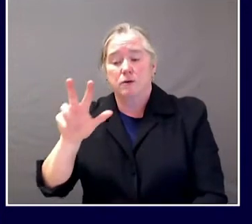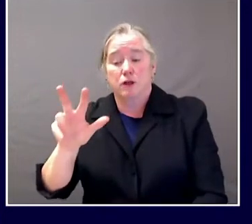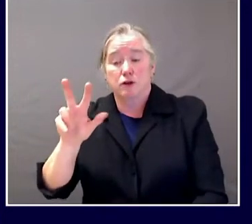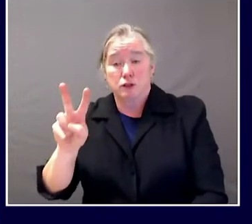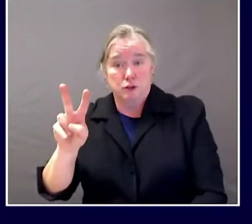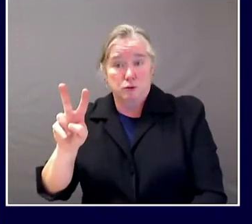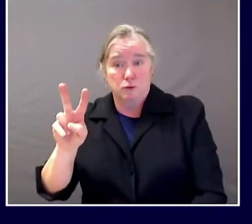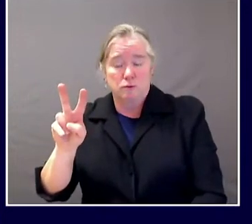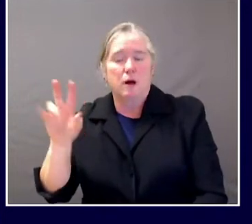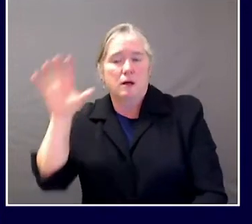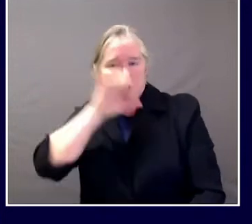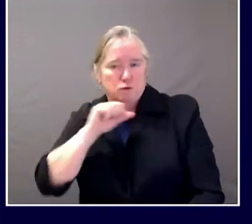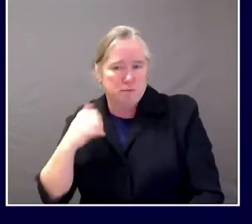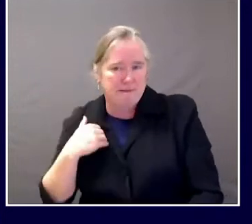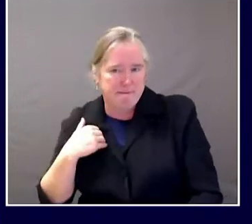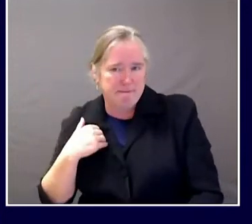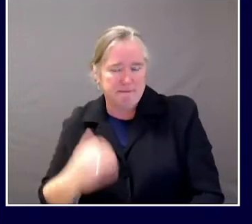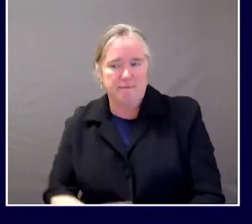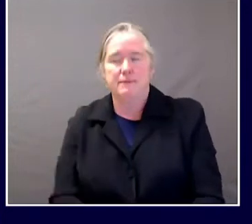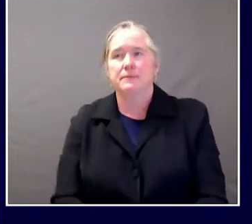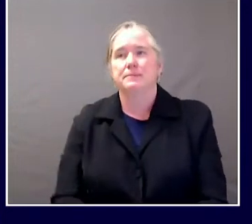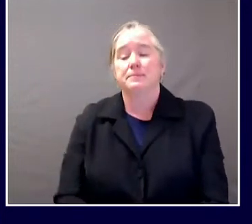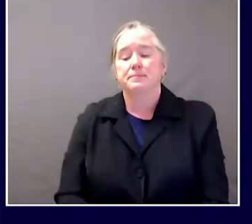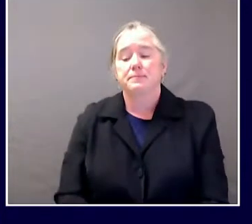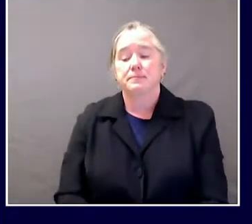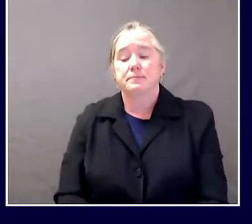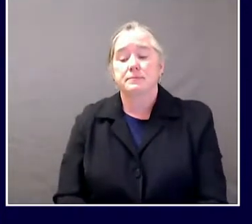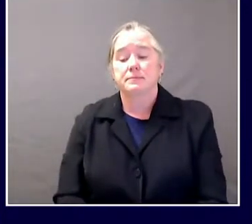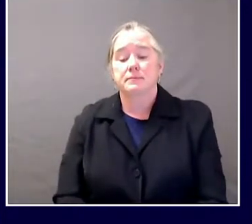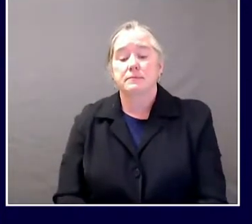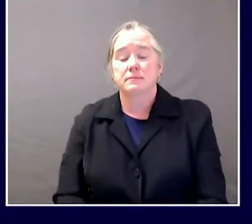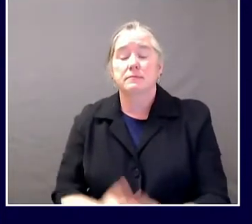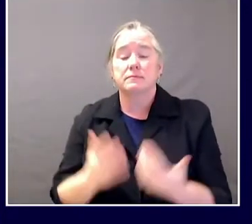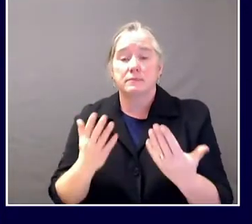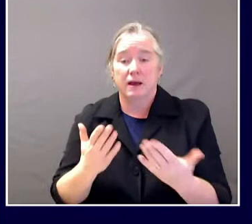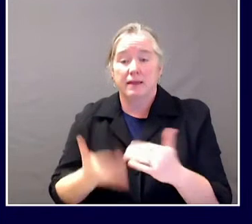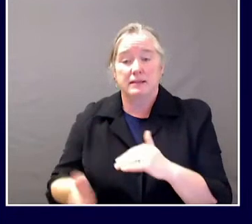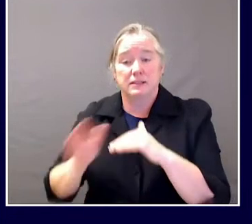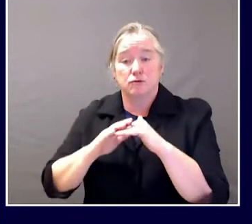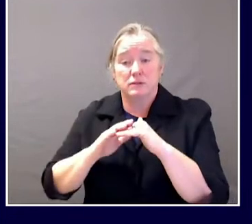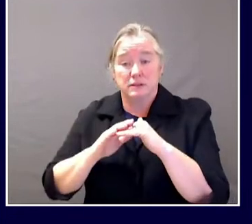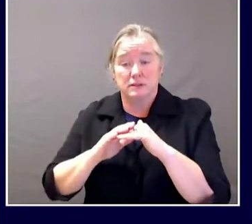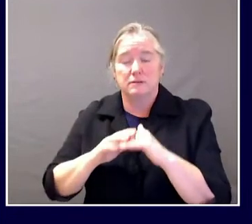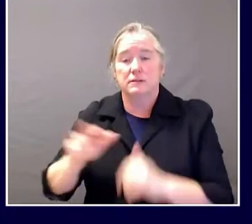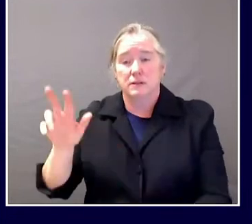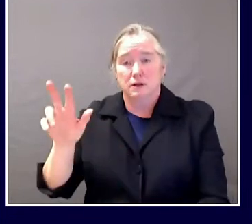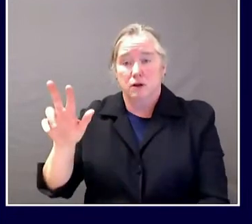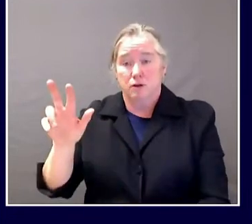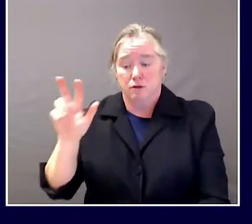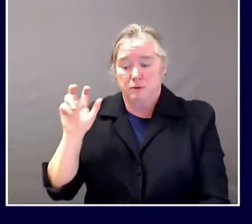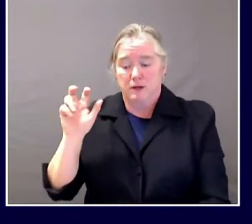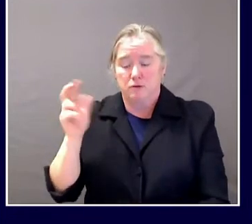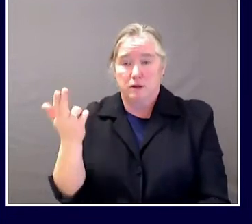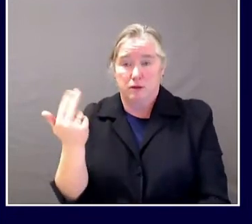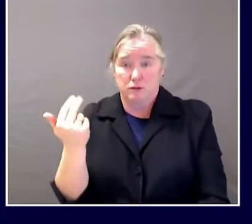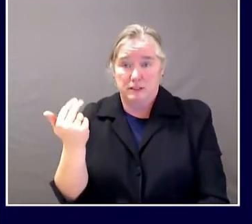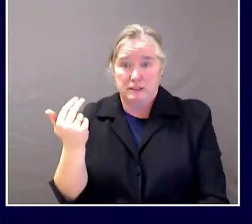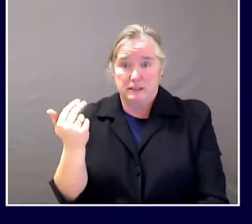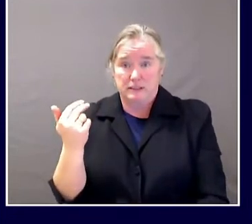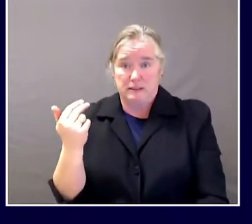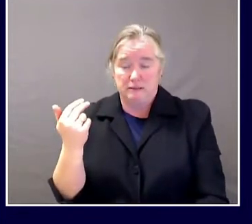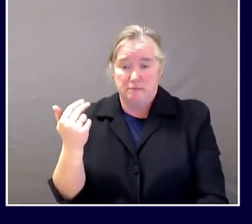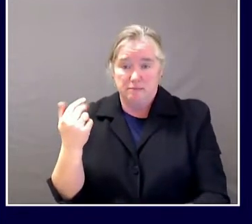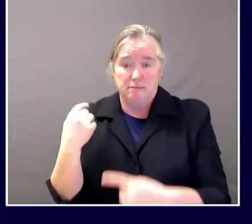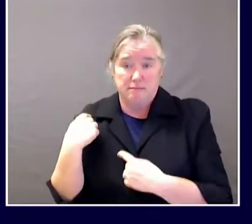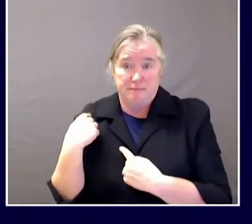4,932 are probable cases. Overall, this represents an increase of 313 additional